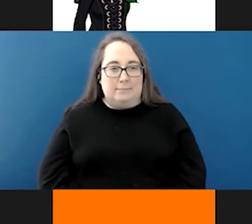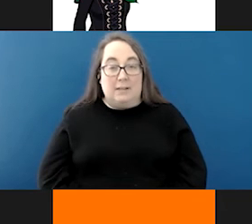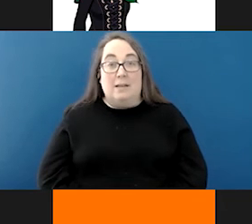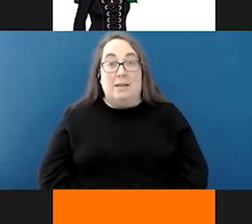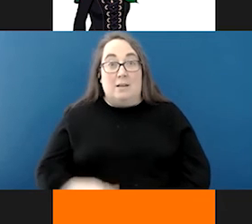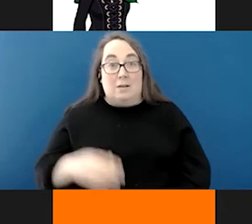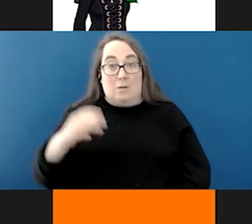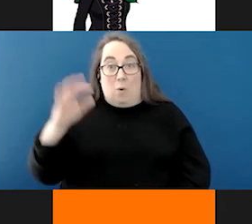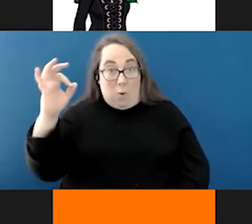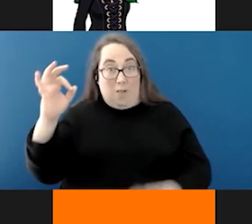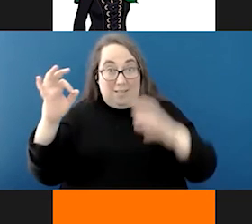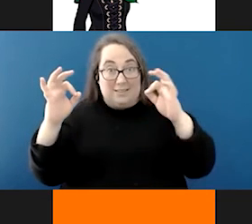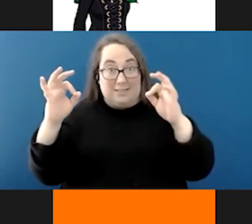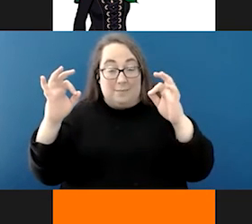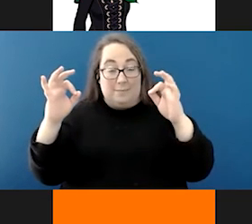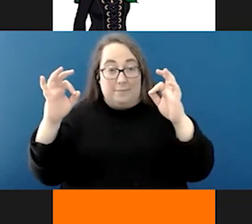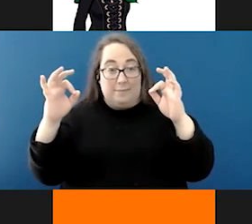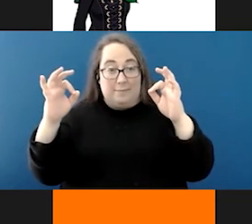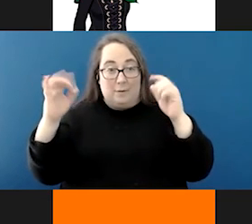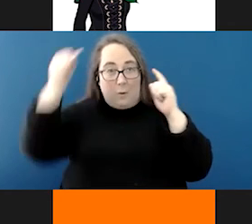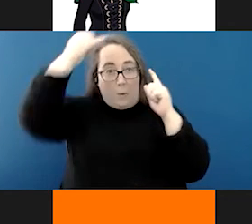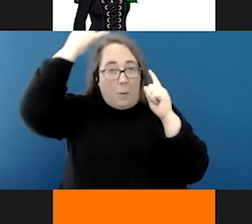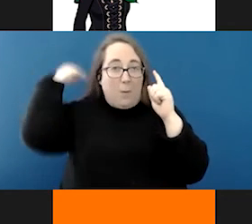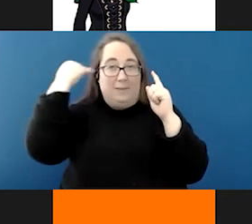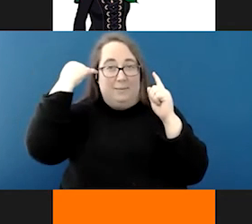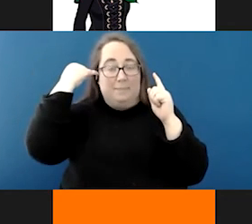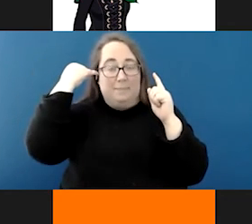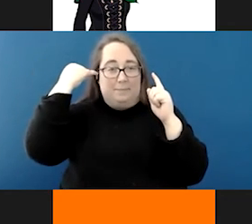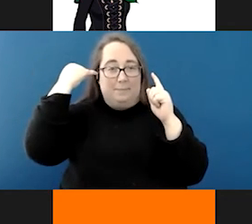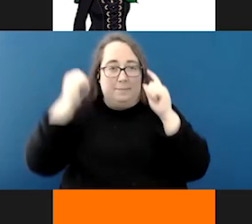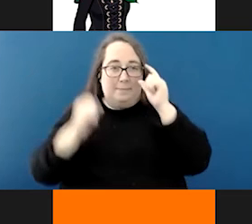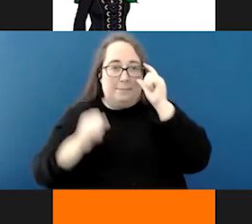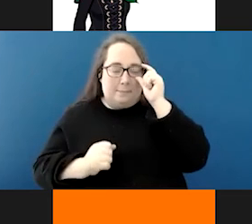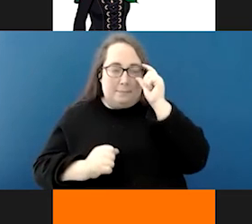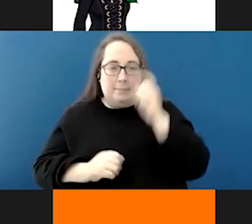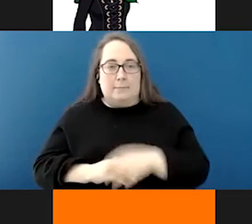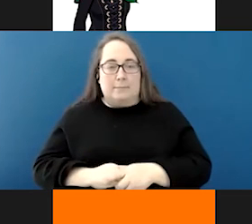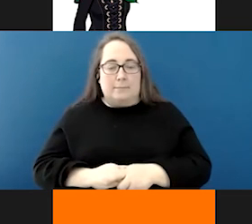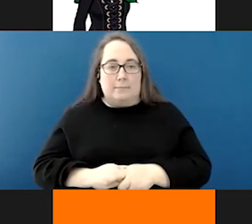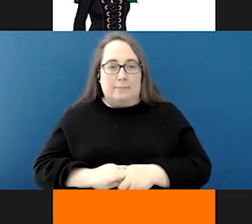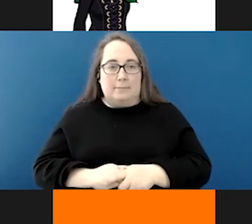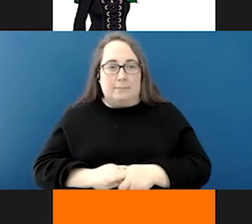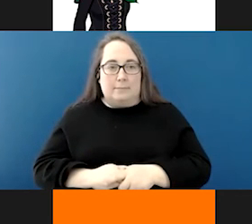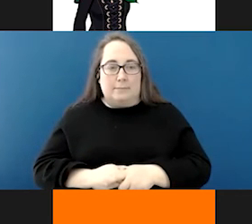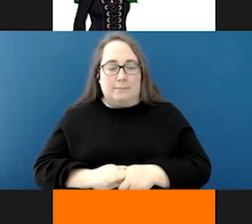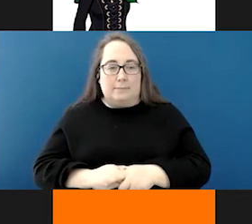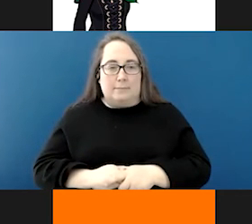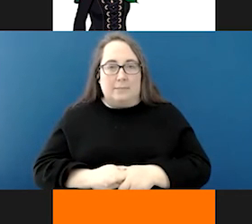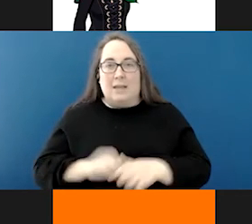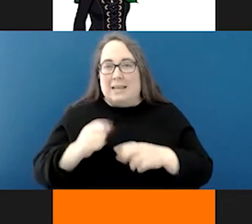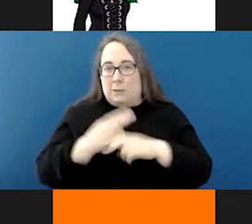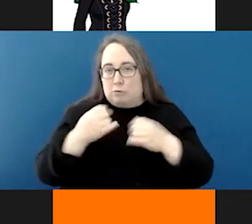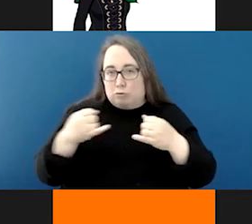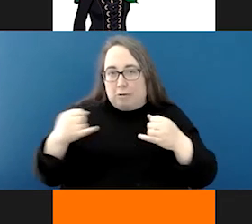either side, on both sides of our mask, so we can string it with either string